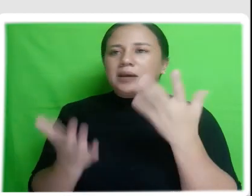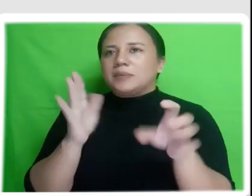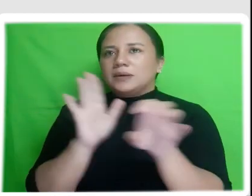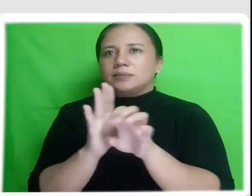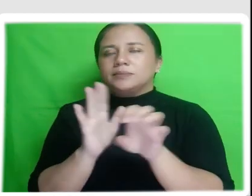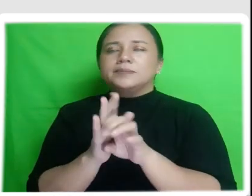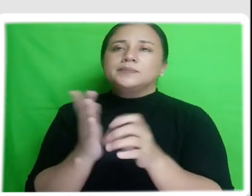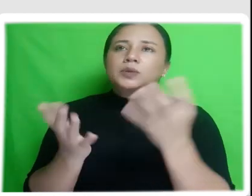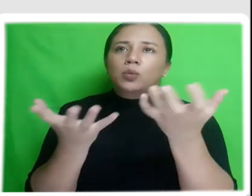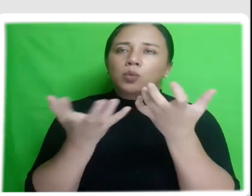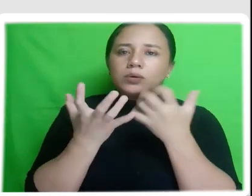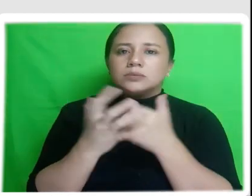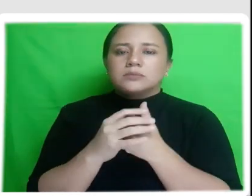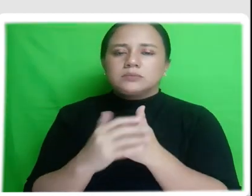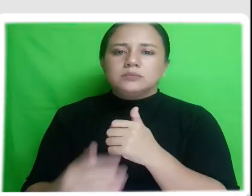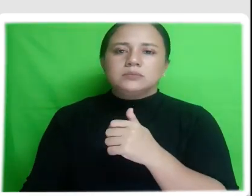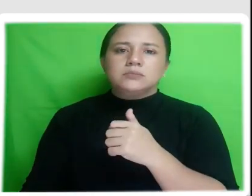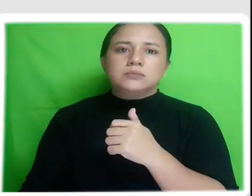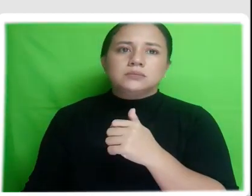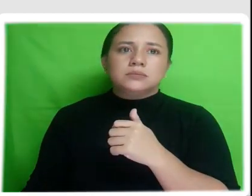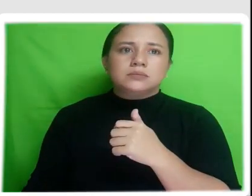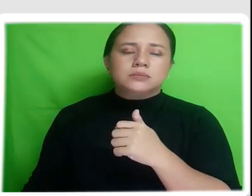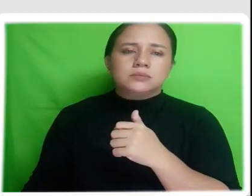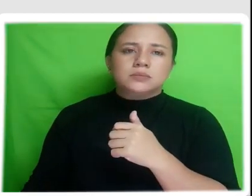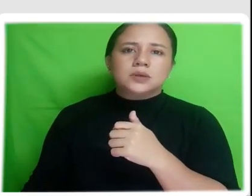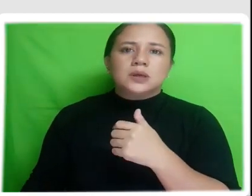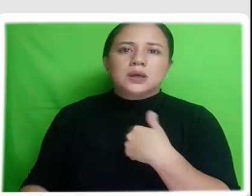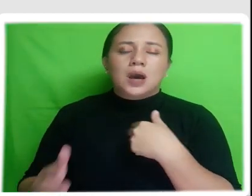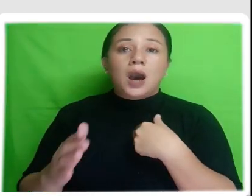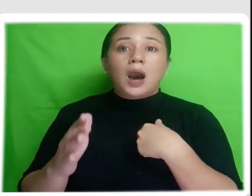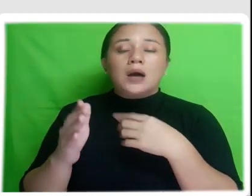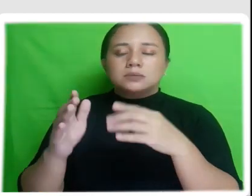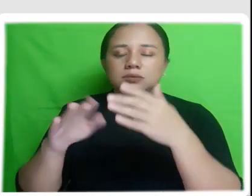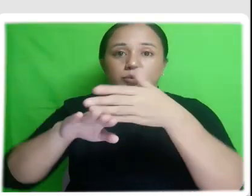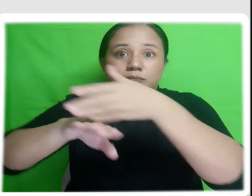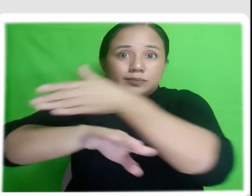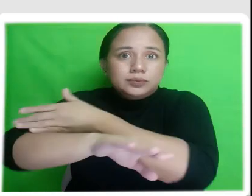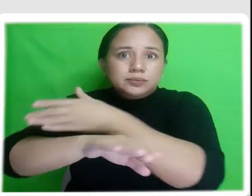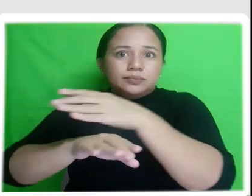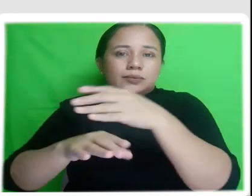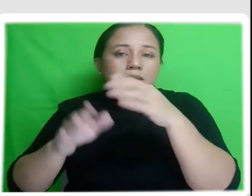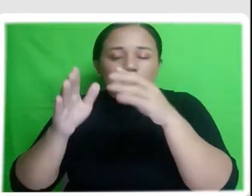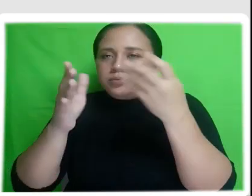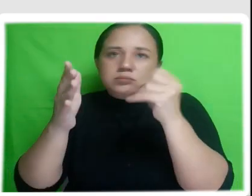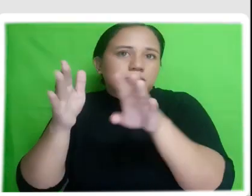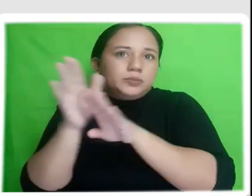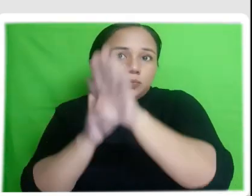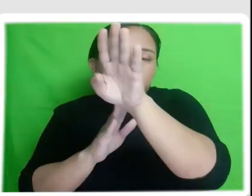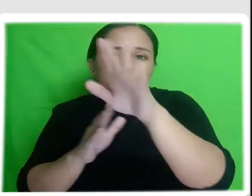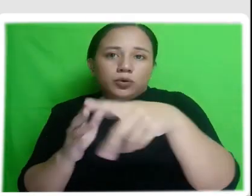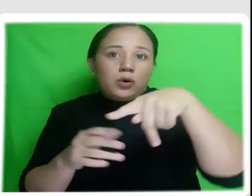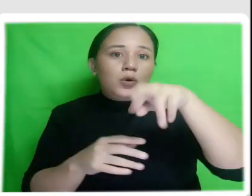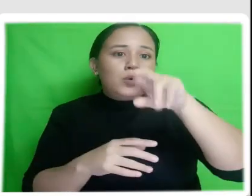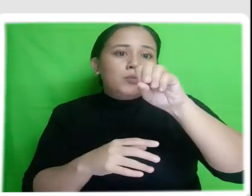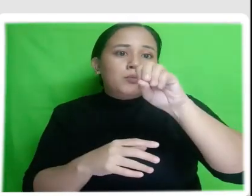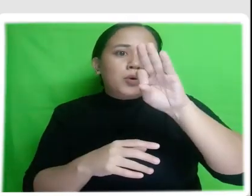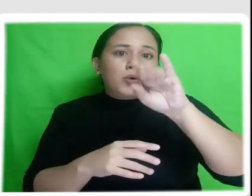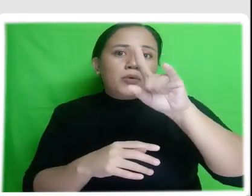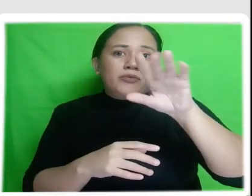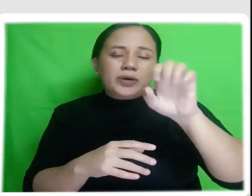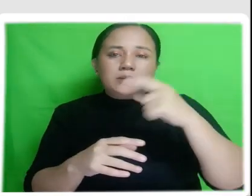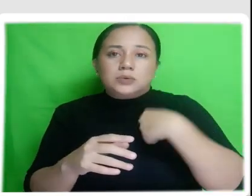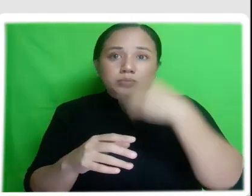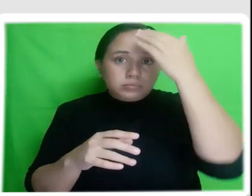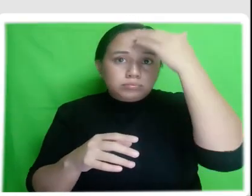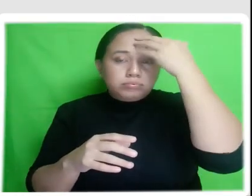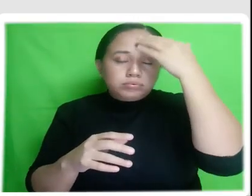want to develop your profile as a knowledgeable education advocate.